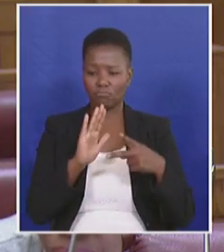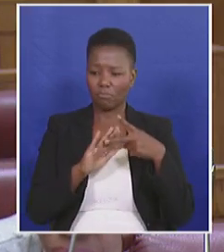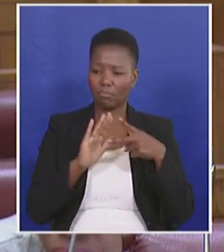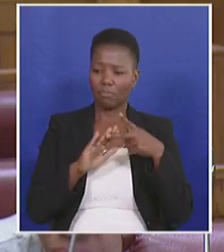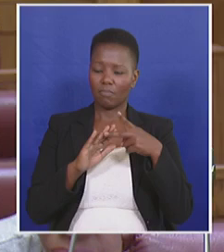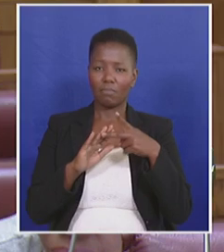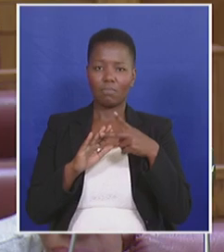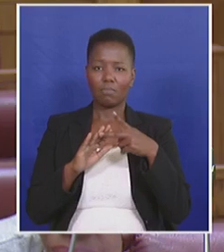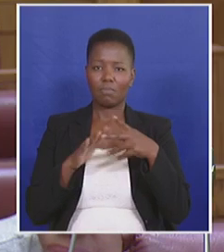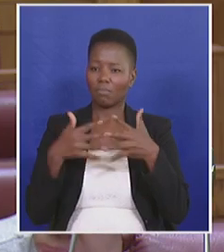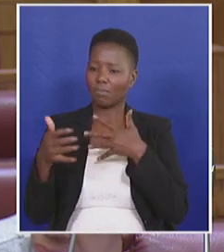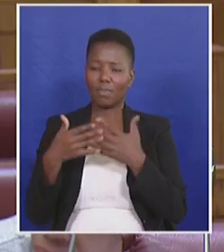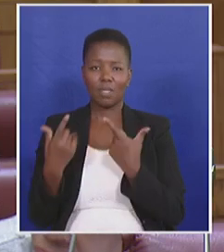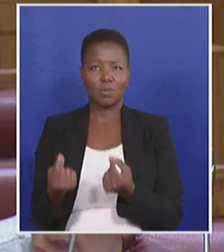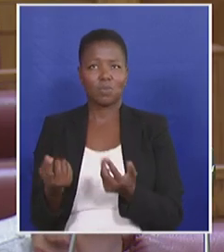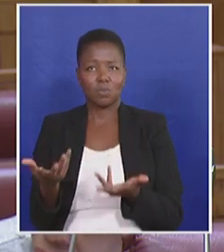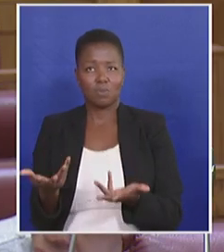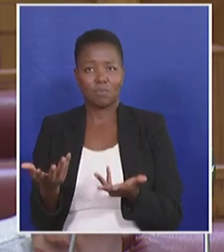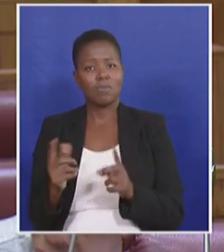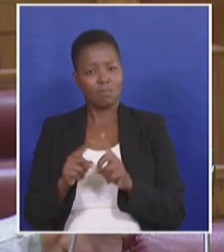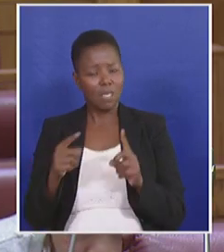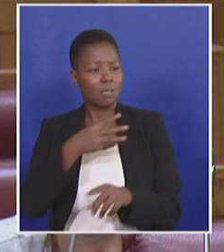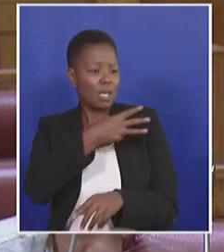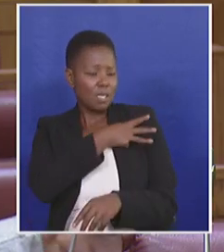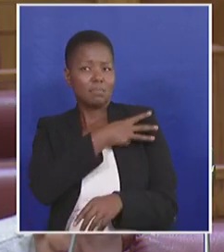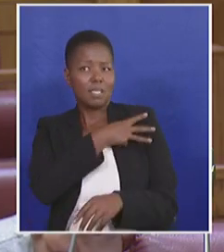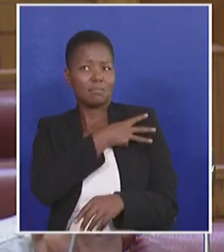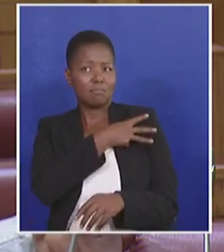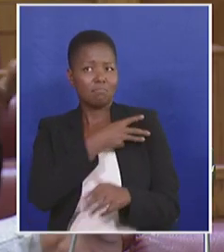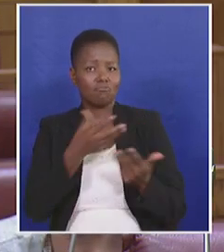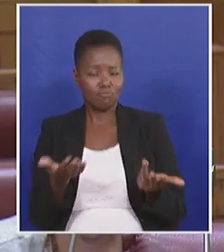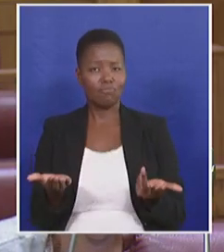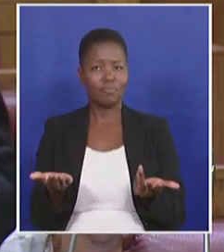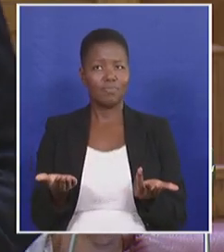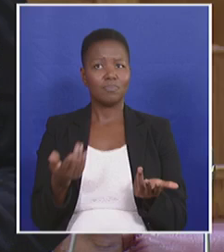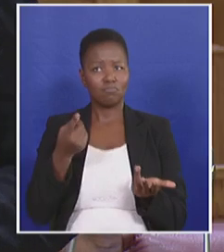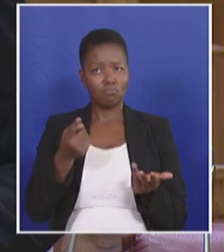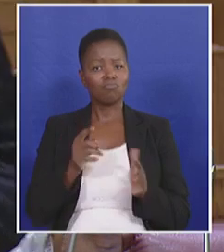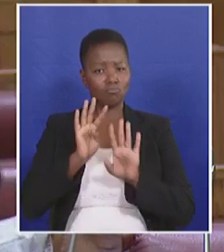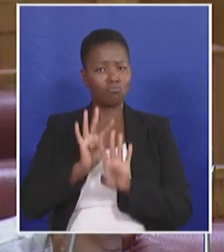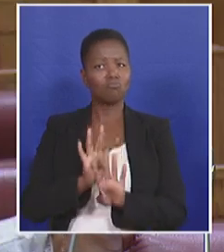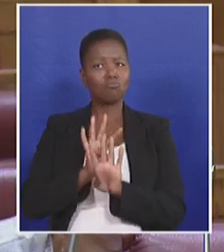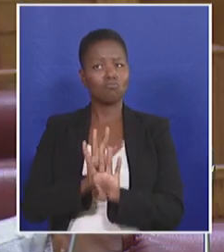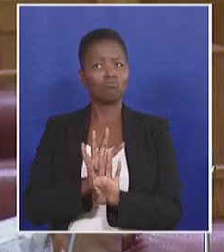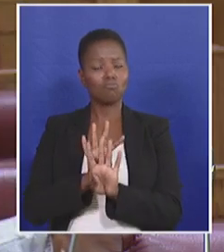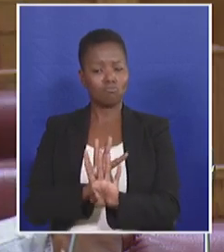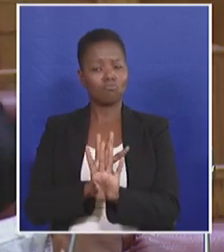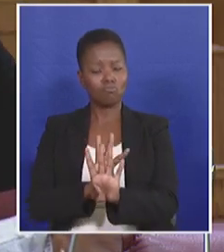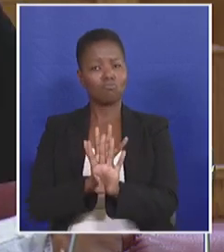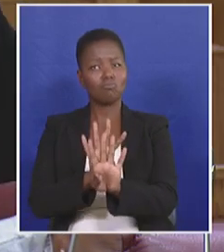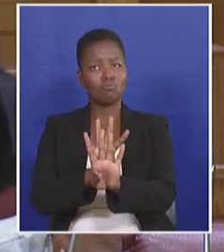deacon. Ne? But it's called a captain. Ne? And they march, but they are